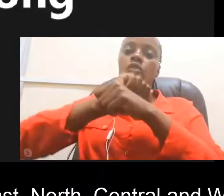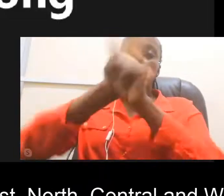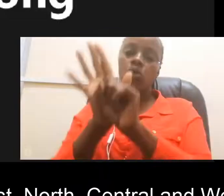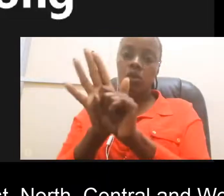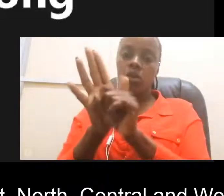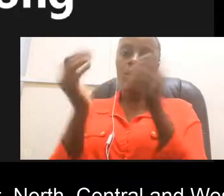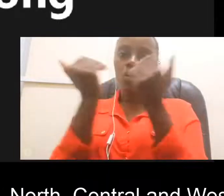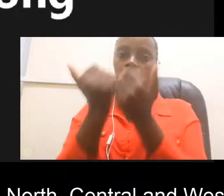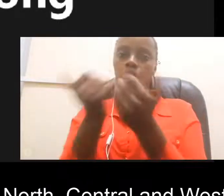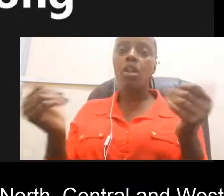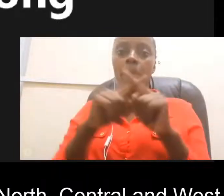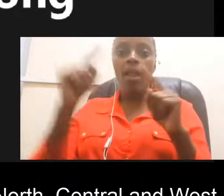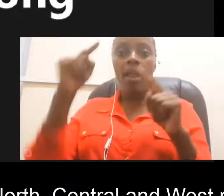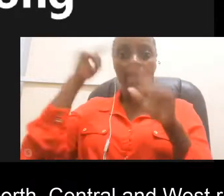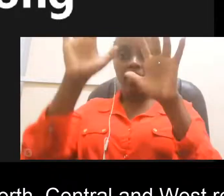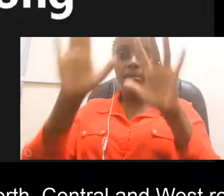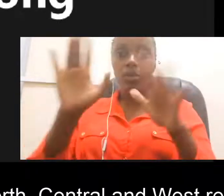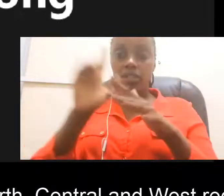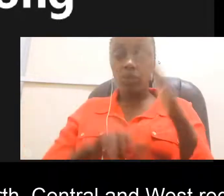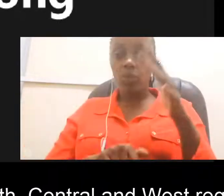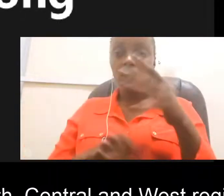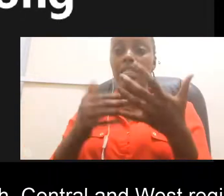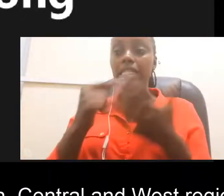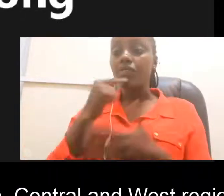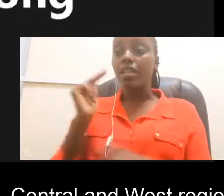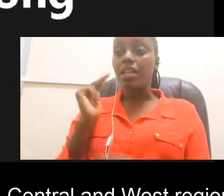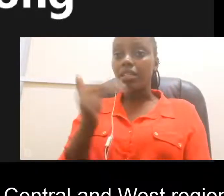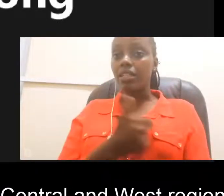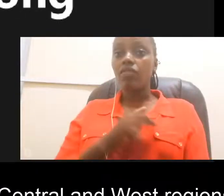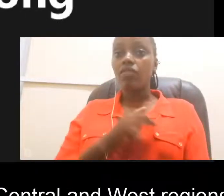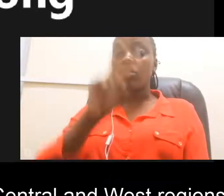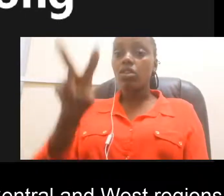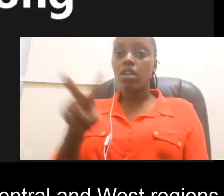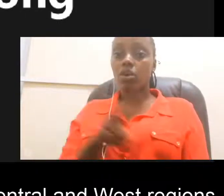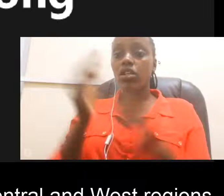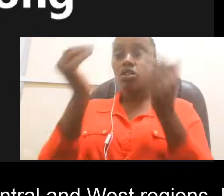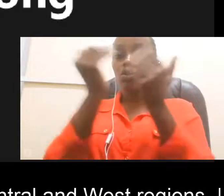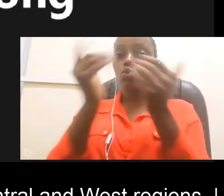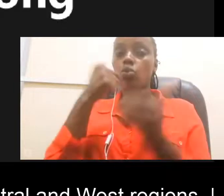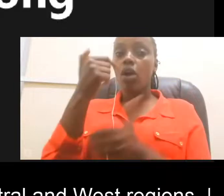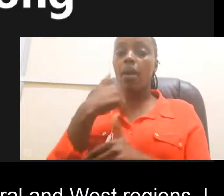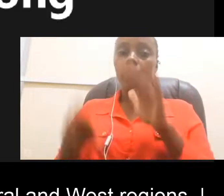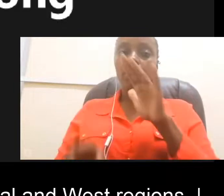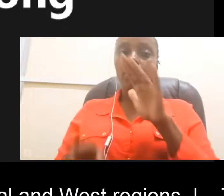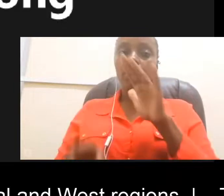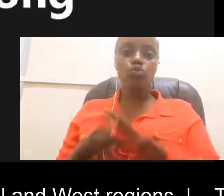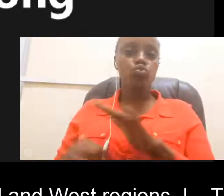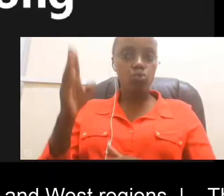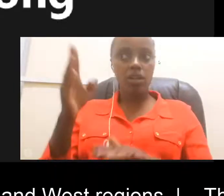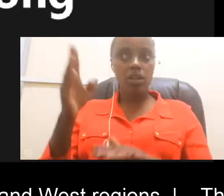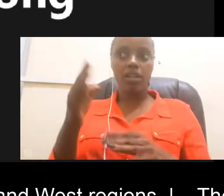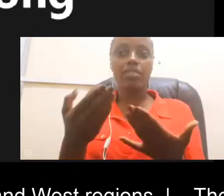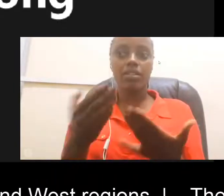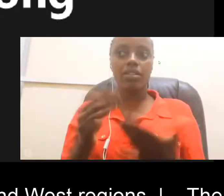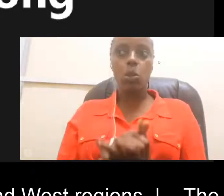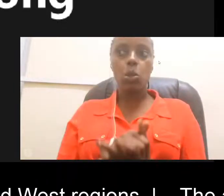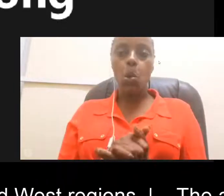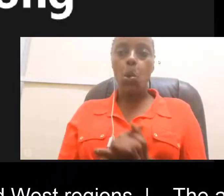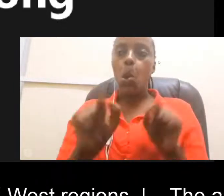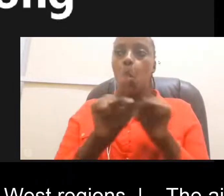And I think importantly, they are reminding us that there are about 2,000 children who've been deported and who